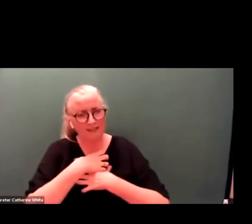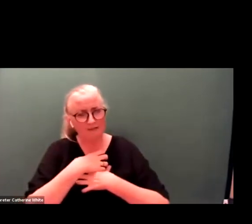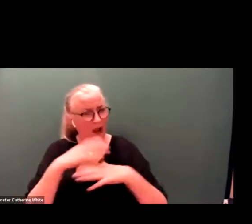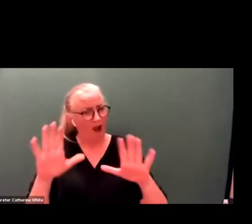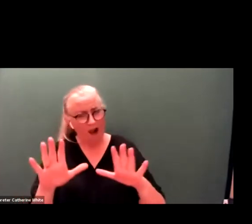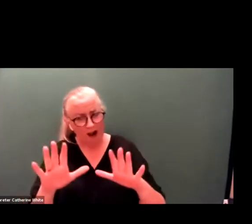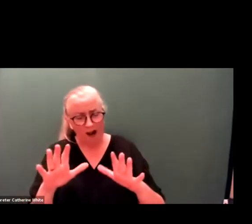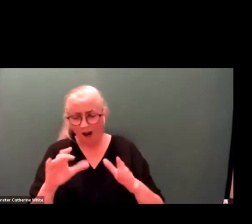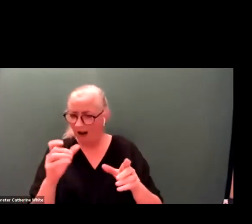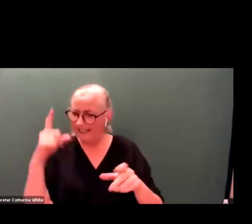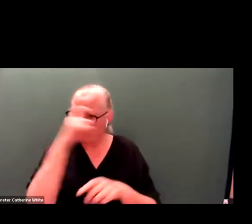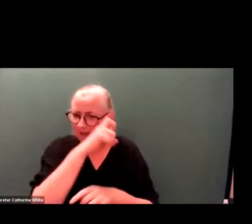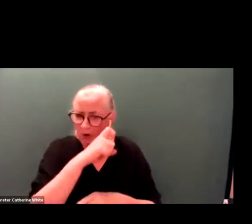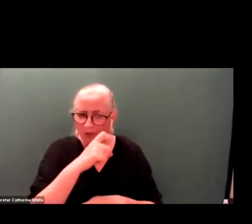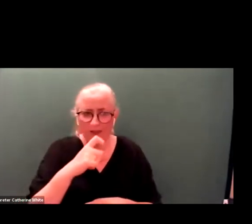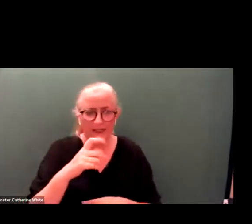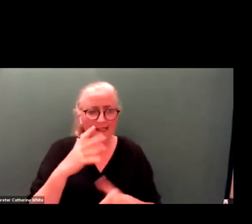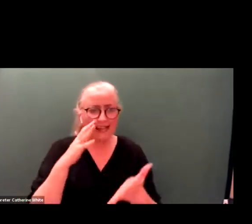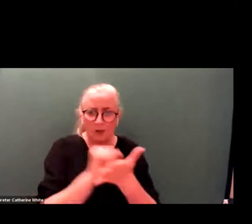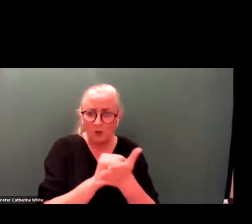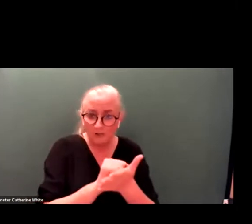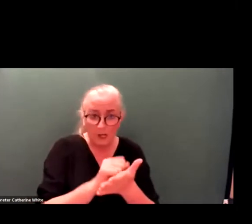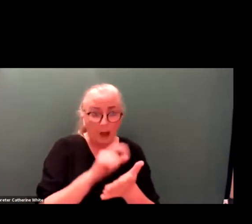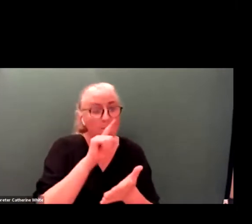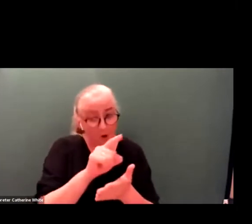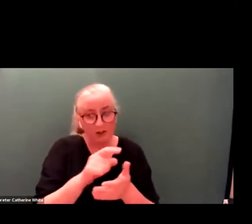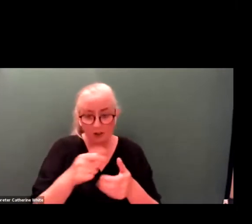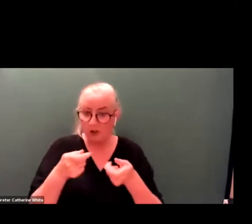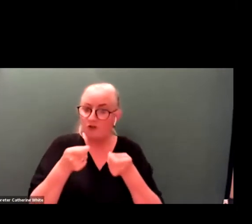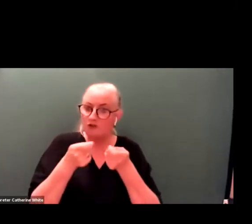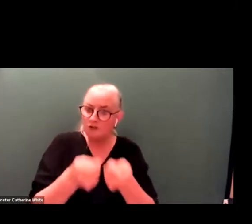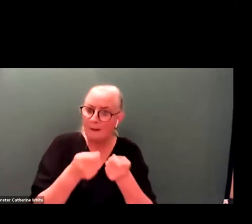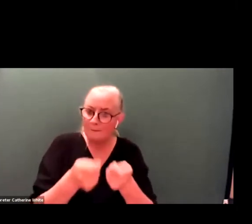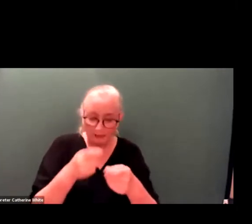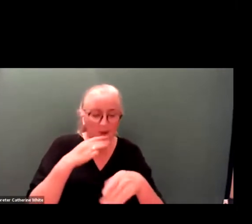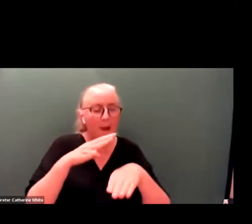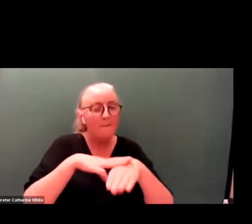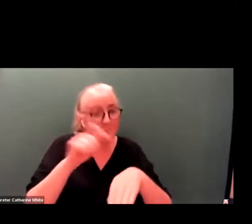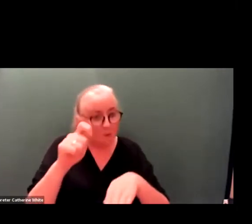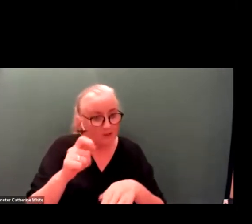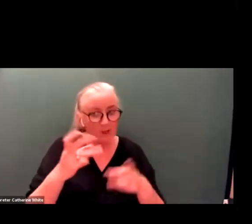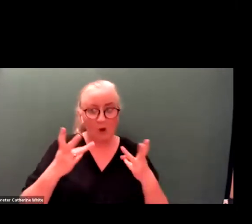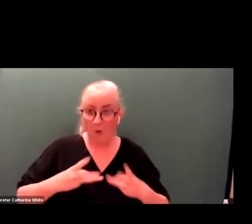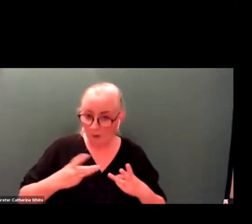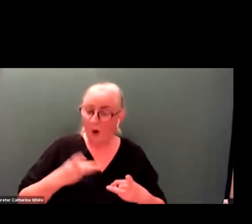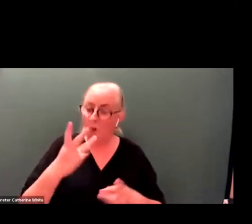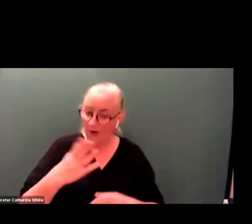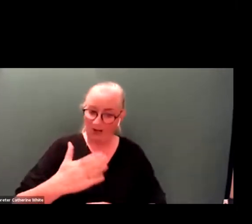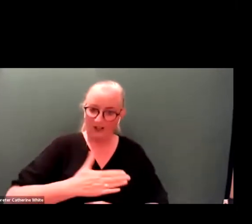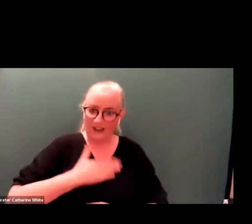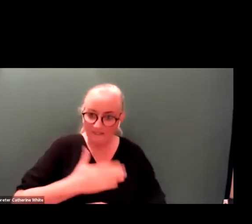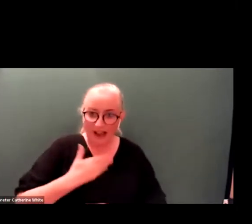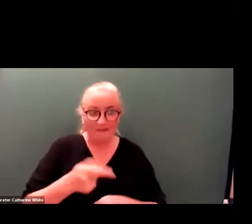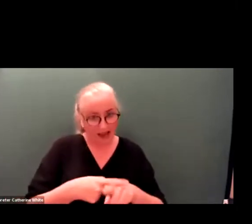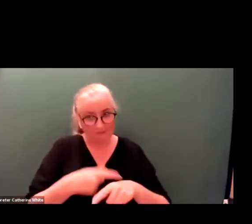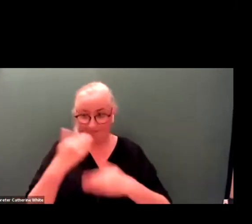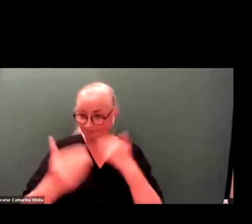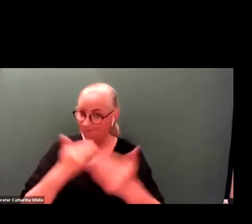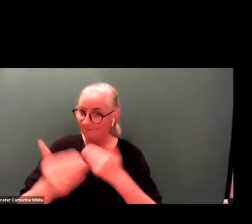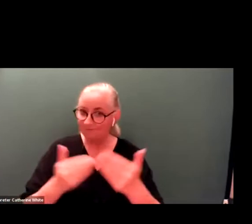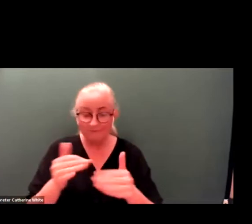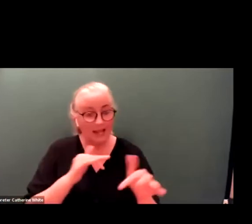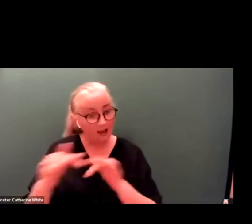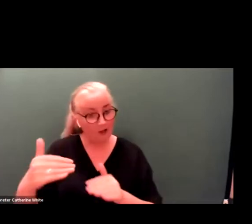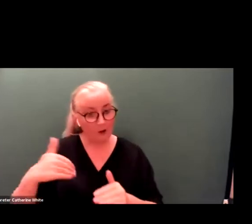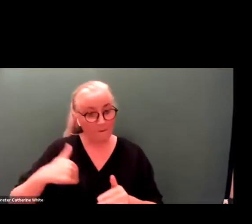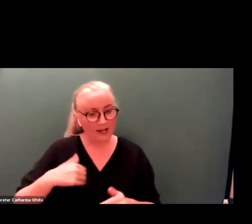diagnosis, the treatments have got so good these days that most of the women will survive and thrive following a diagnosis of breast cancer. So why